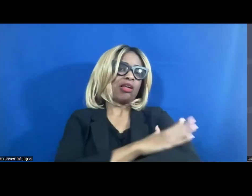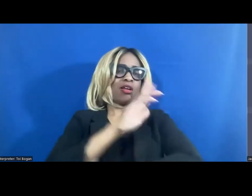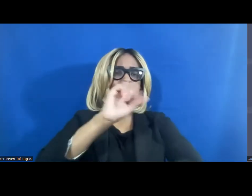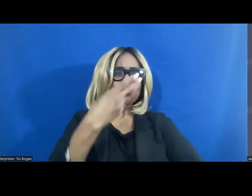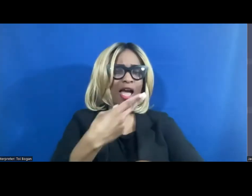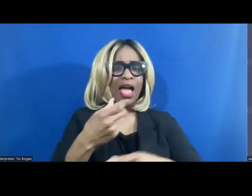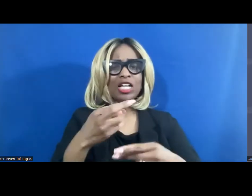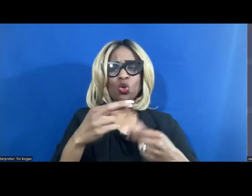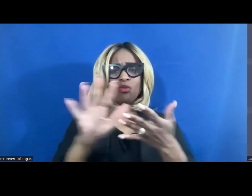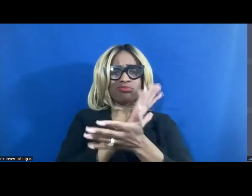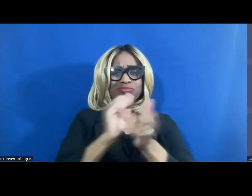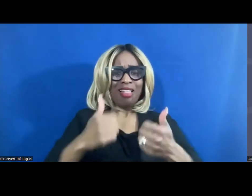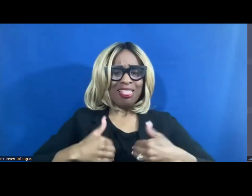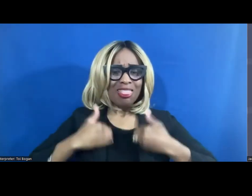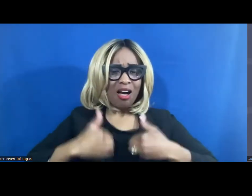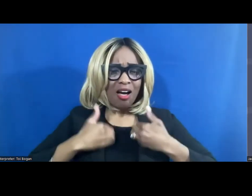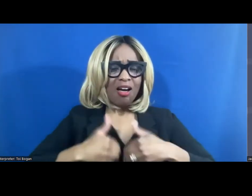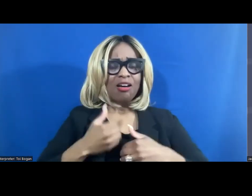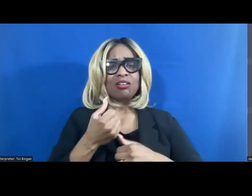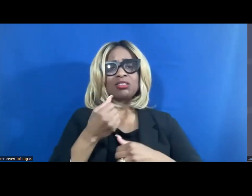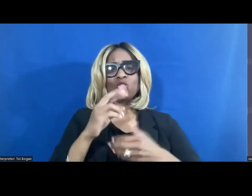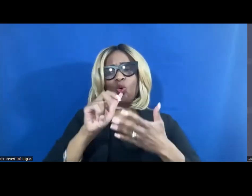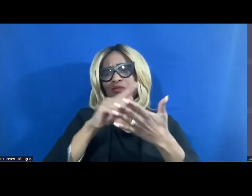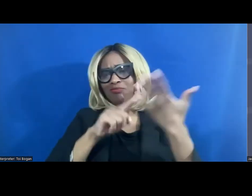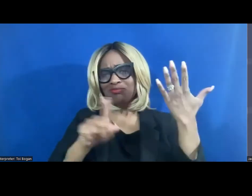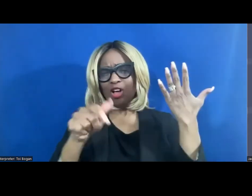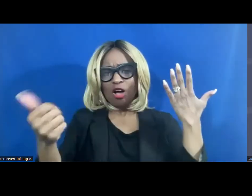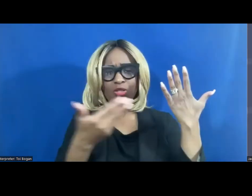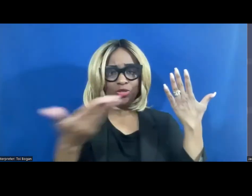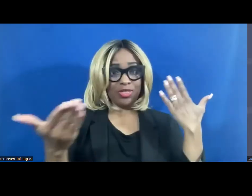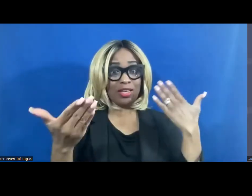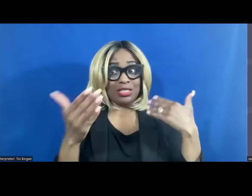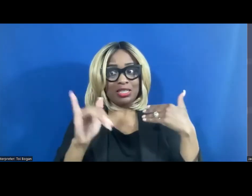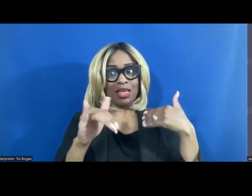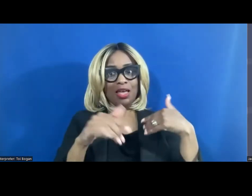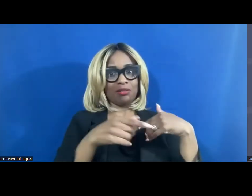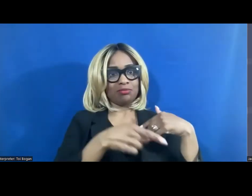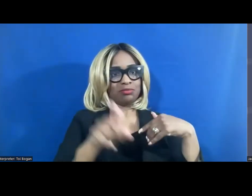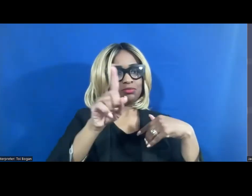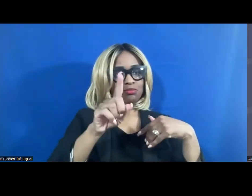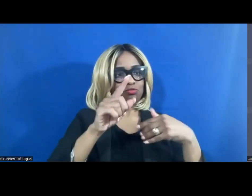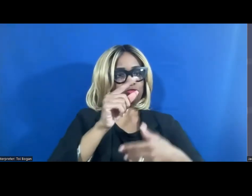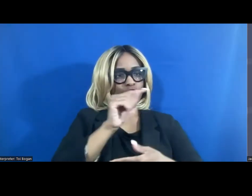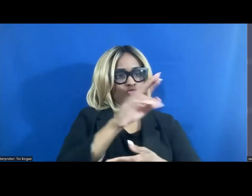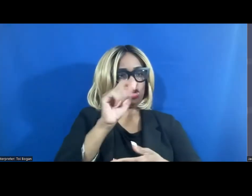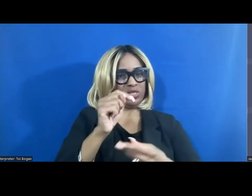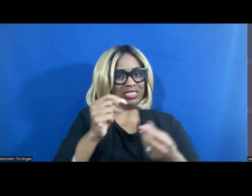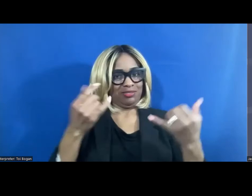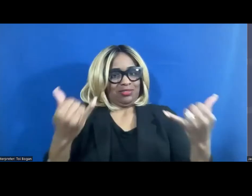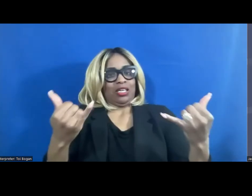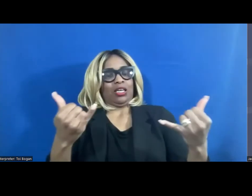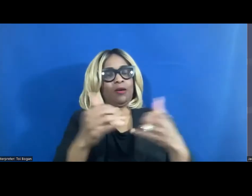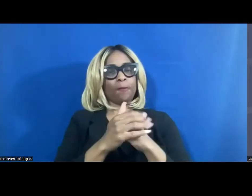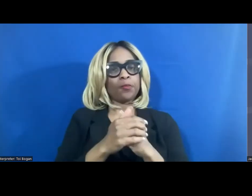to your lungs, or cause other symptoms that would need to be treated in an urgent manner.